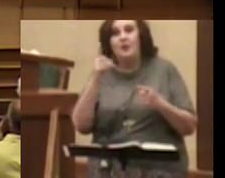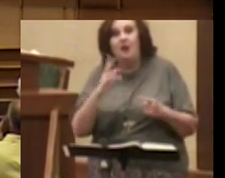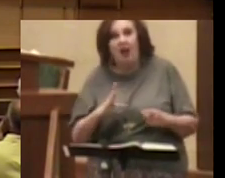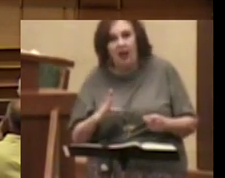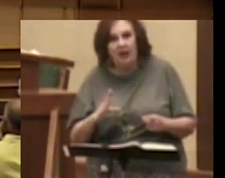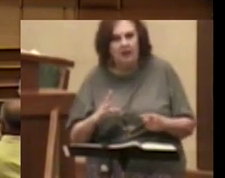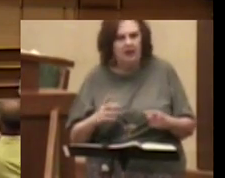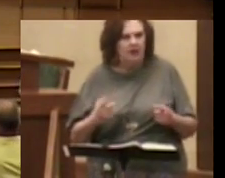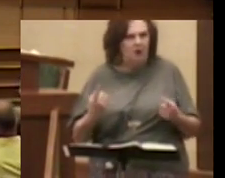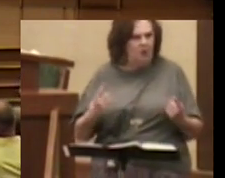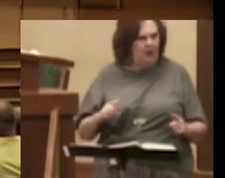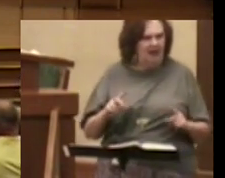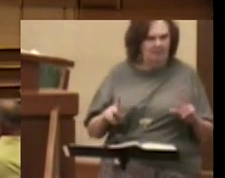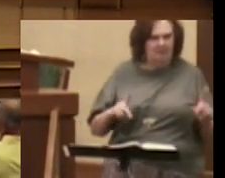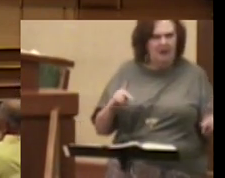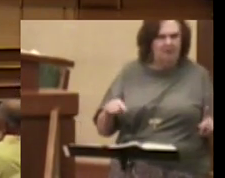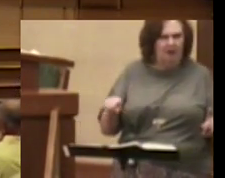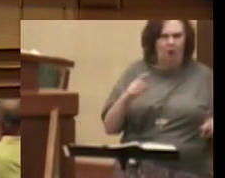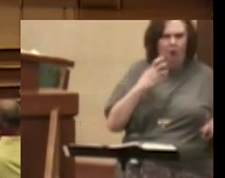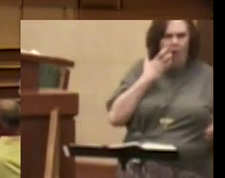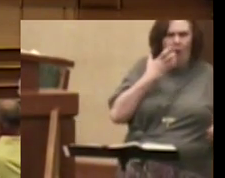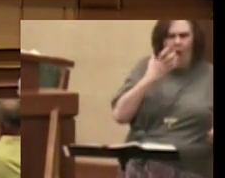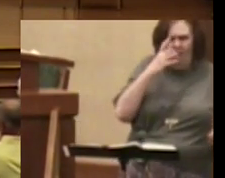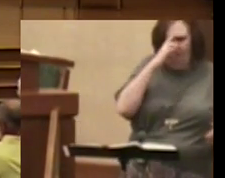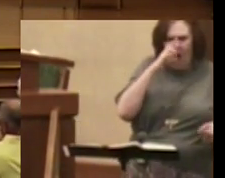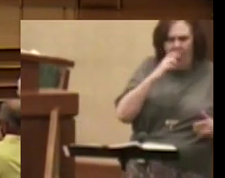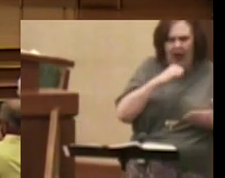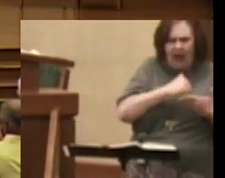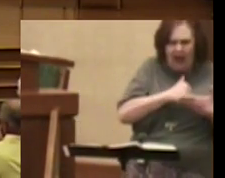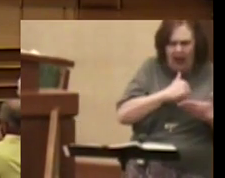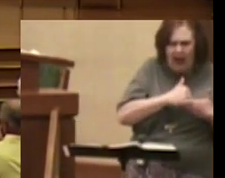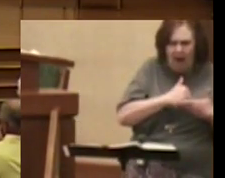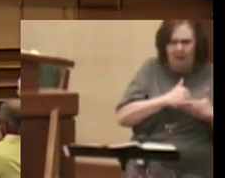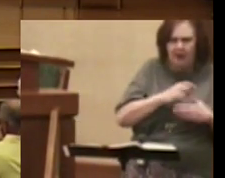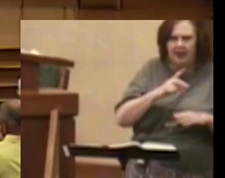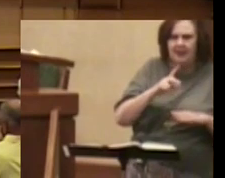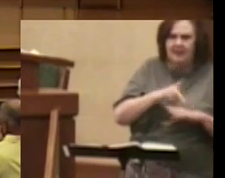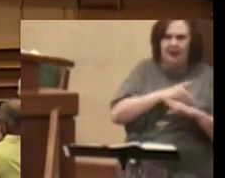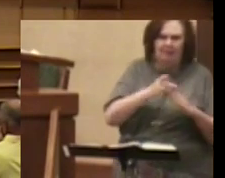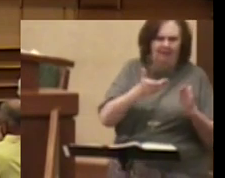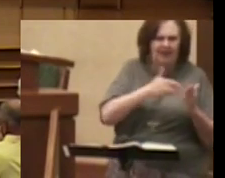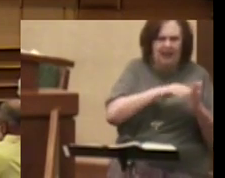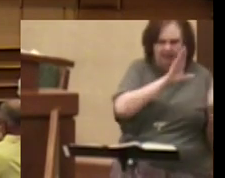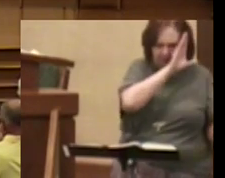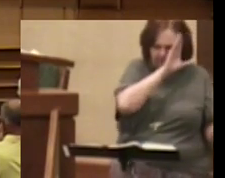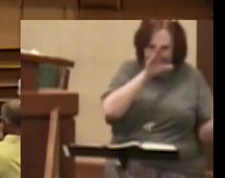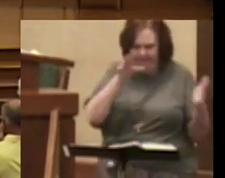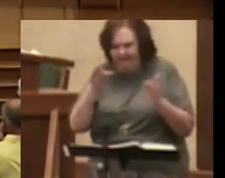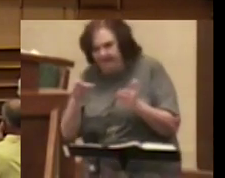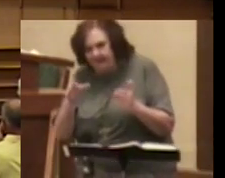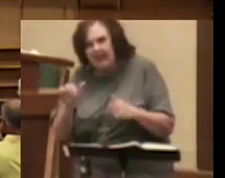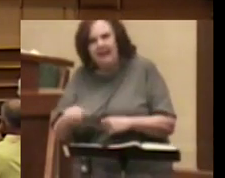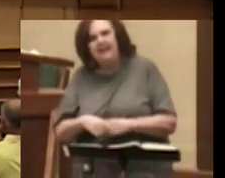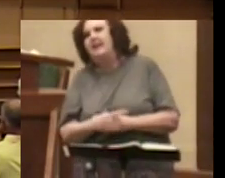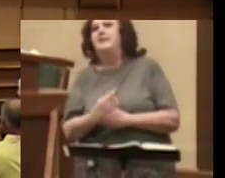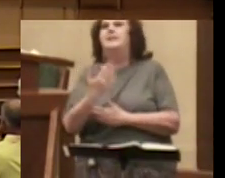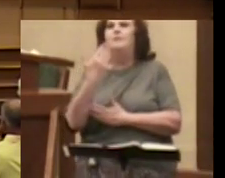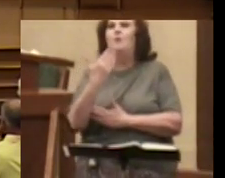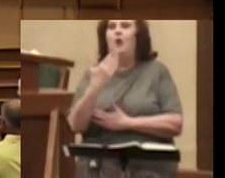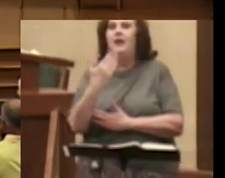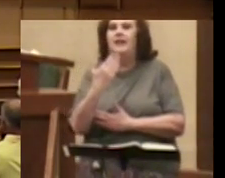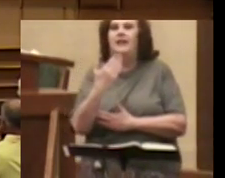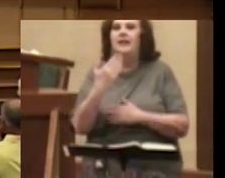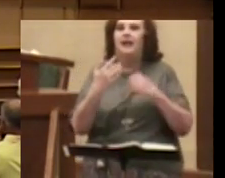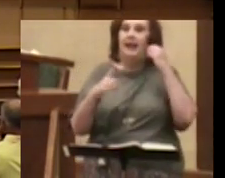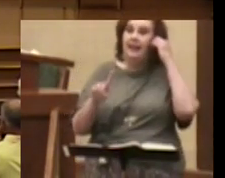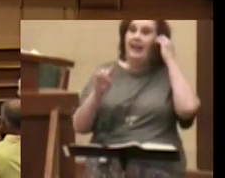when God's people are calling out for help, and psalms of reorientation like our psalm this morning. Now,